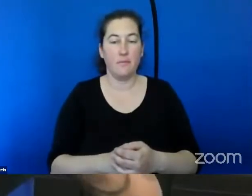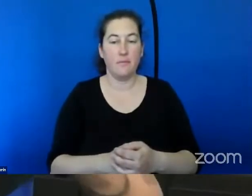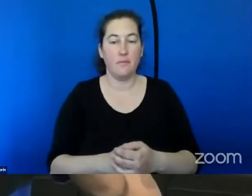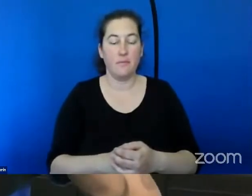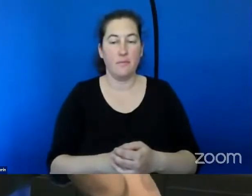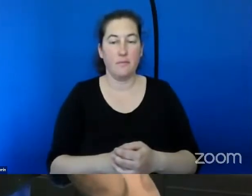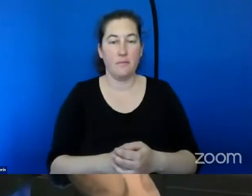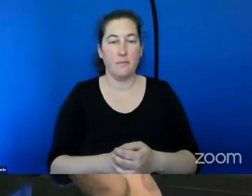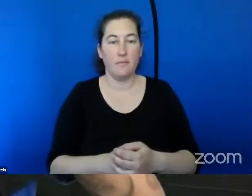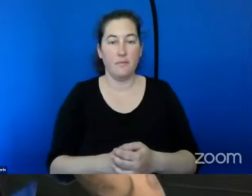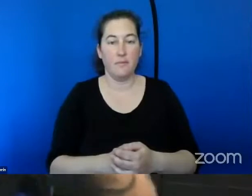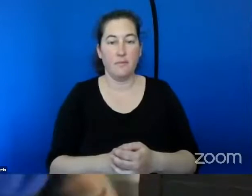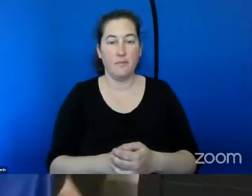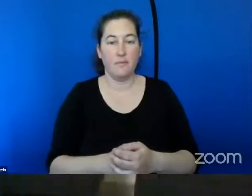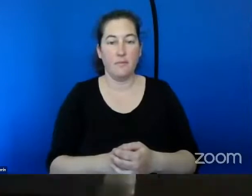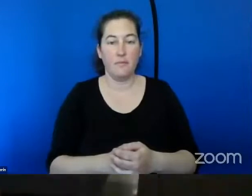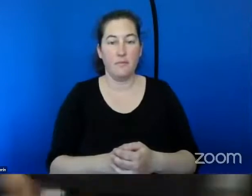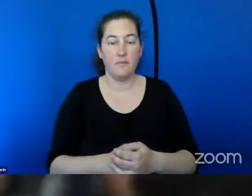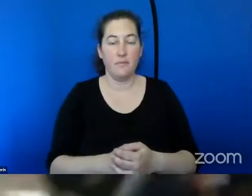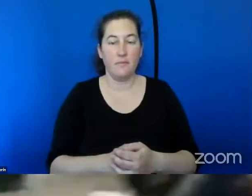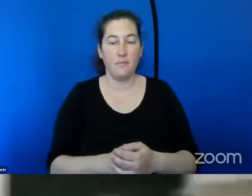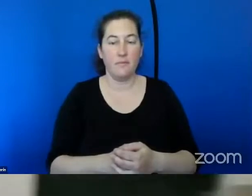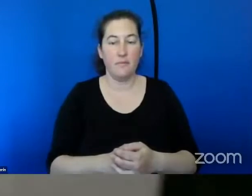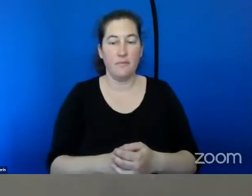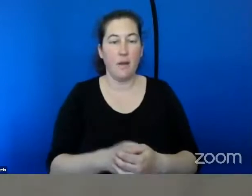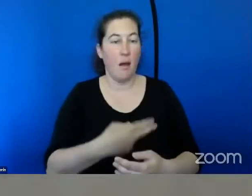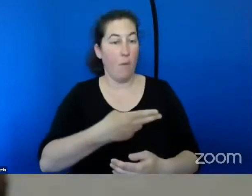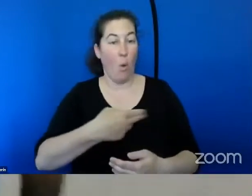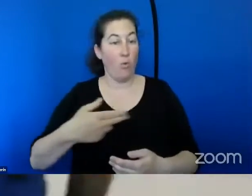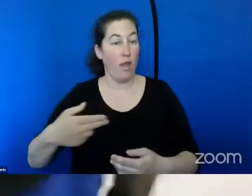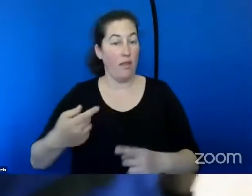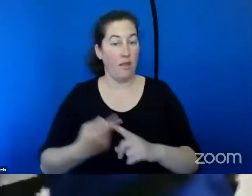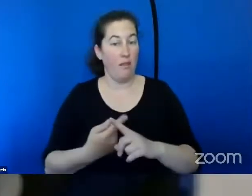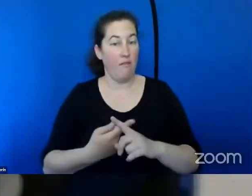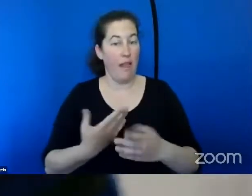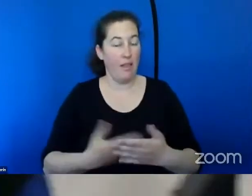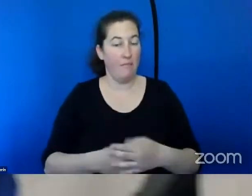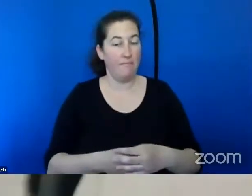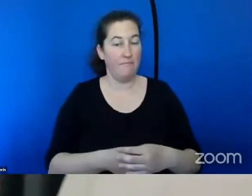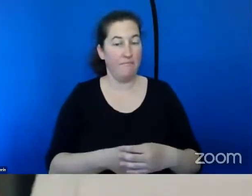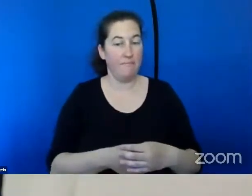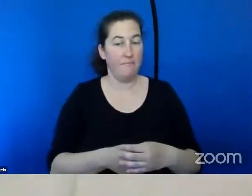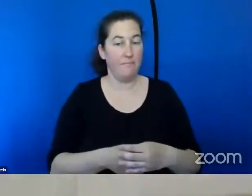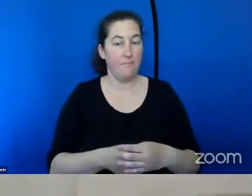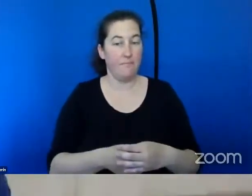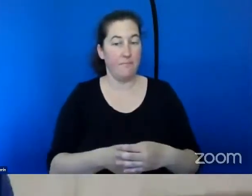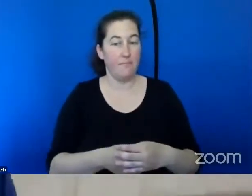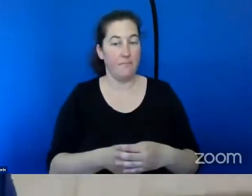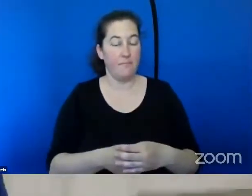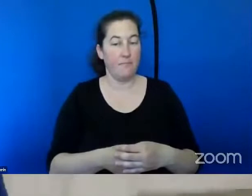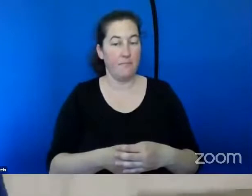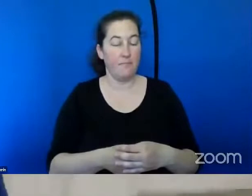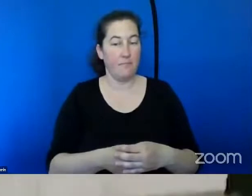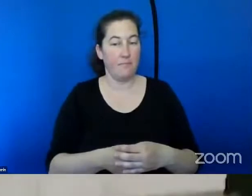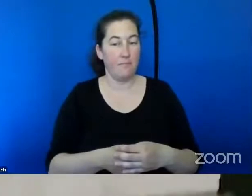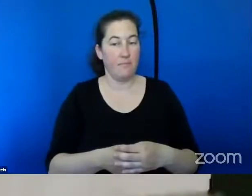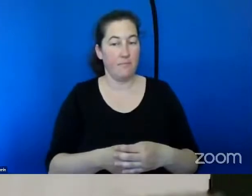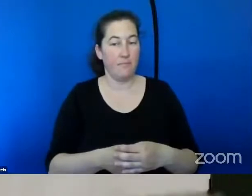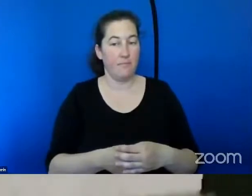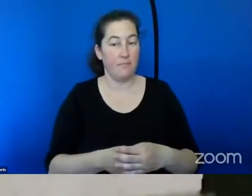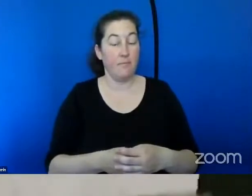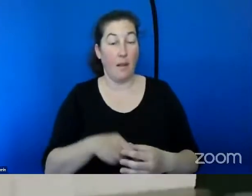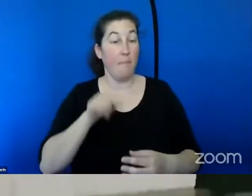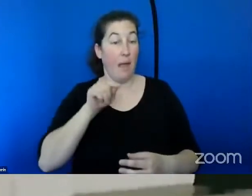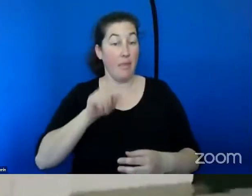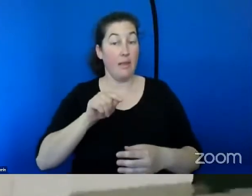he's a very dexterous pilot is Yaya. He's a drummer, a rock drummer, so he